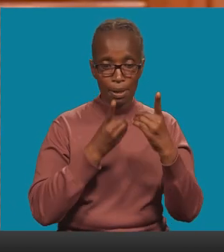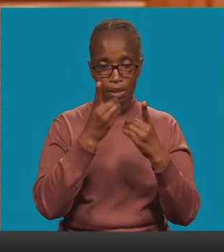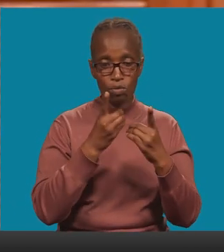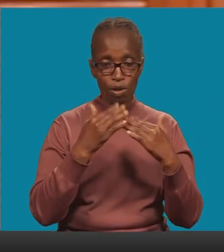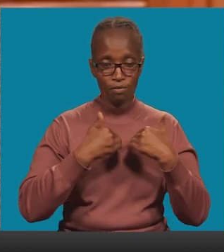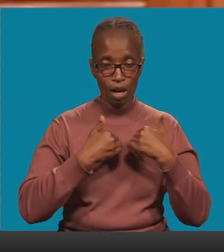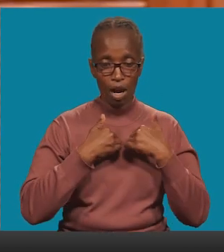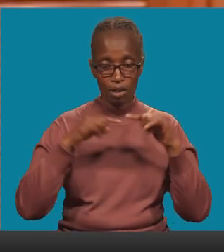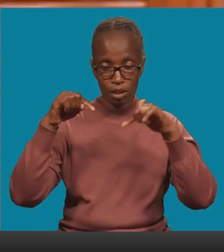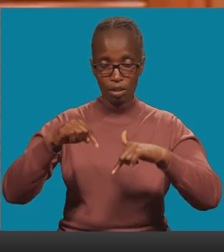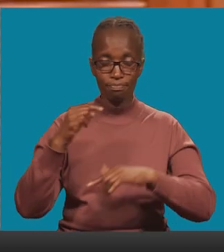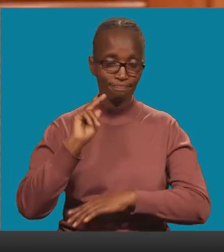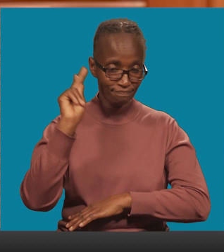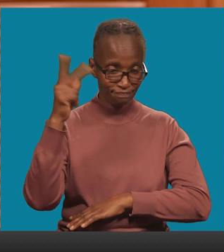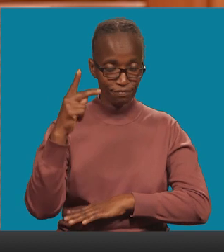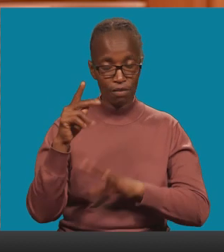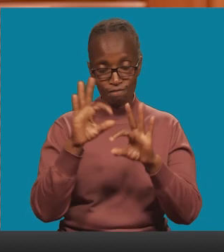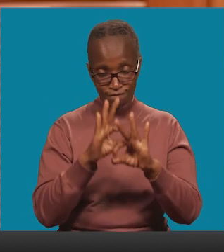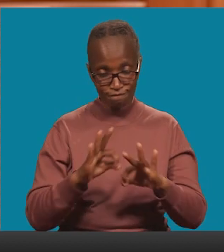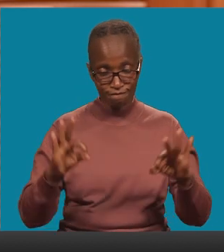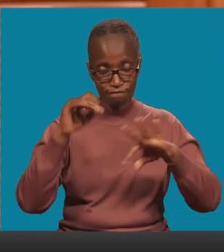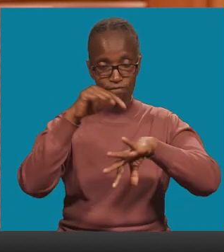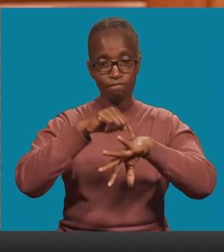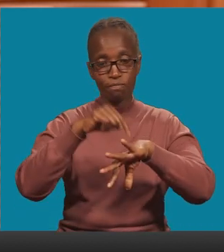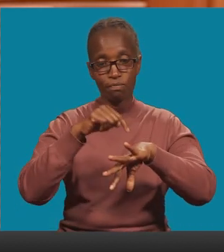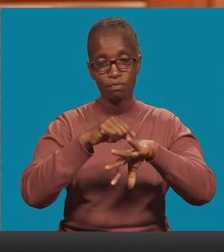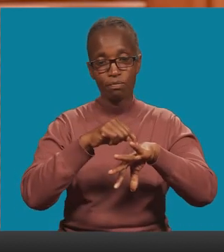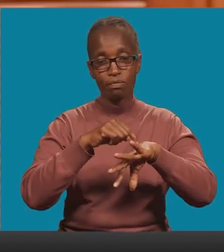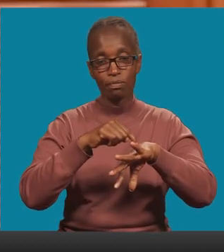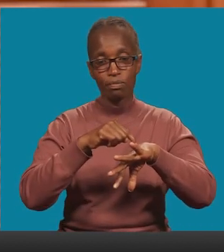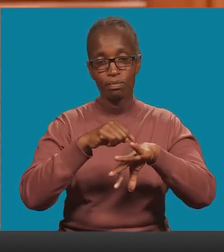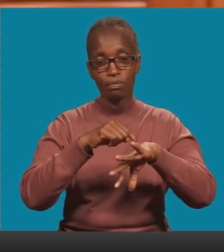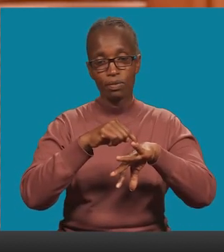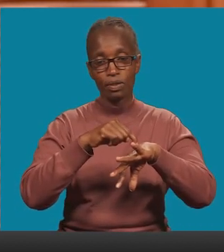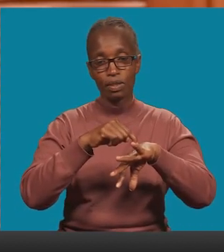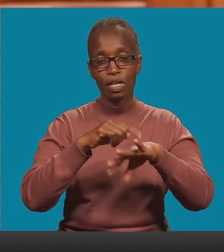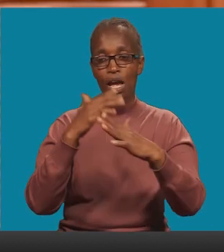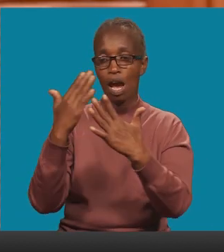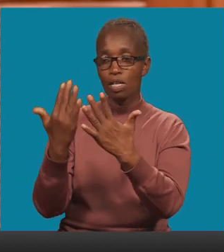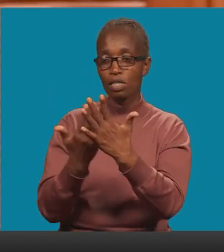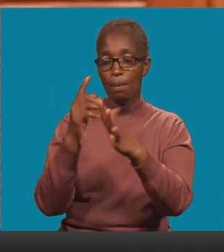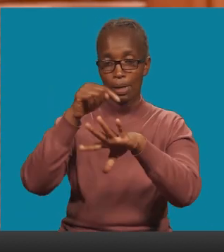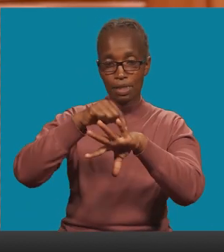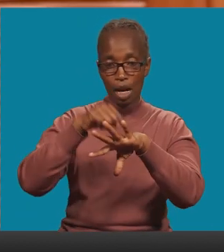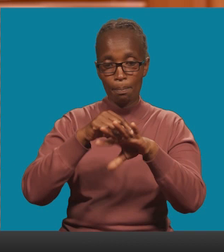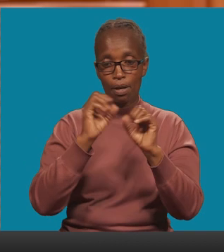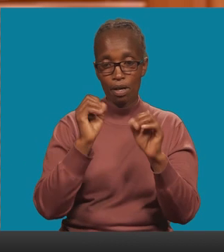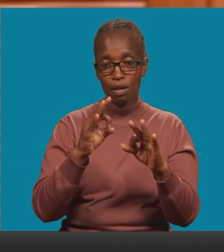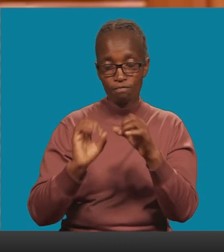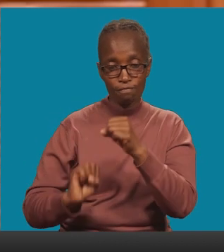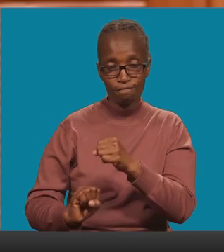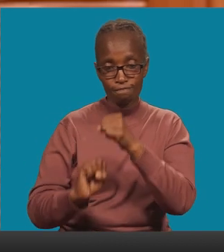in Kenya for quite some time is that sometimes when